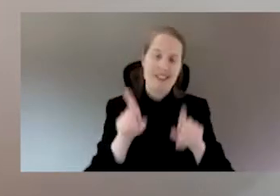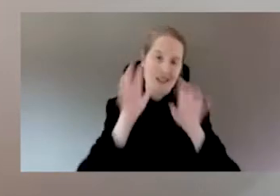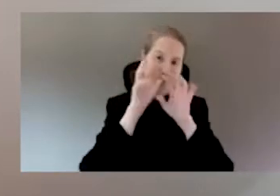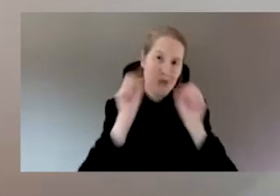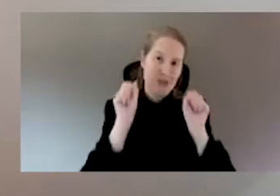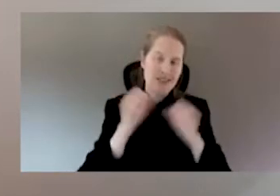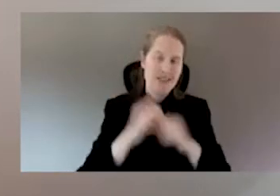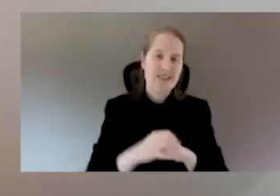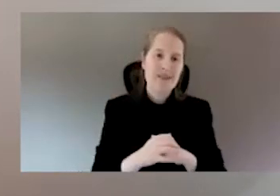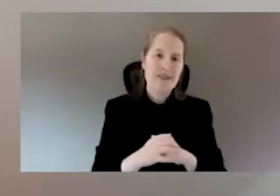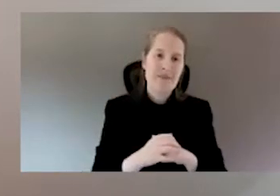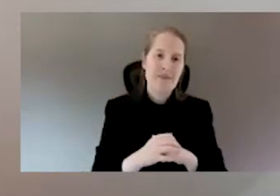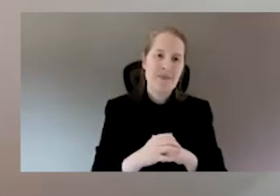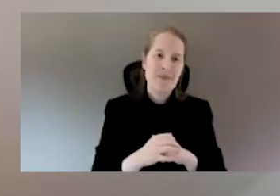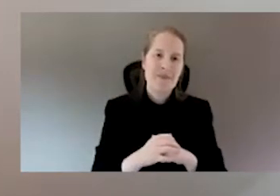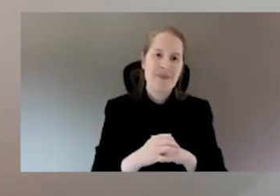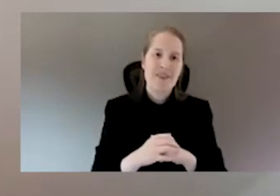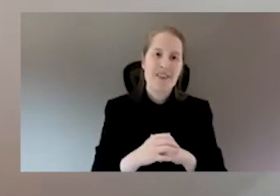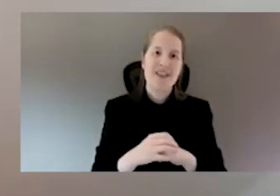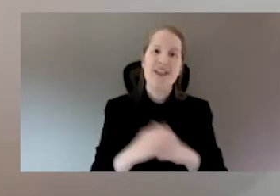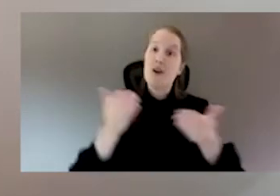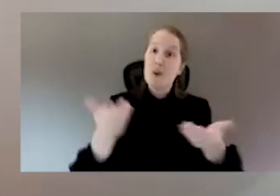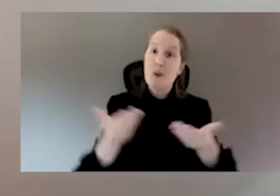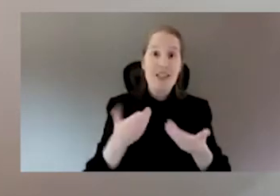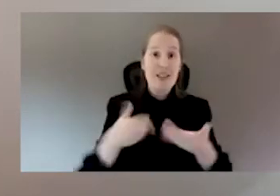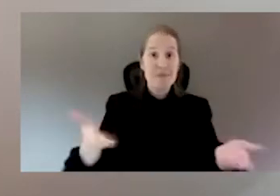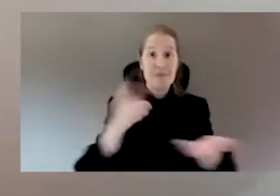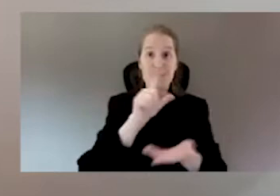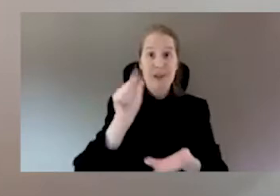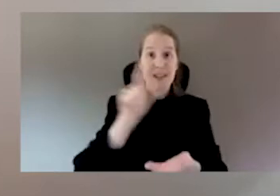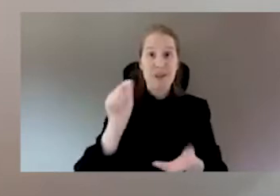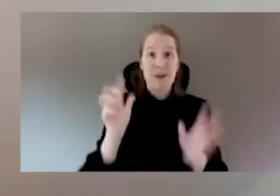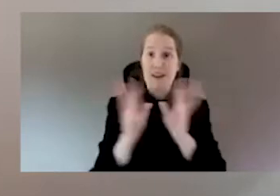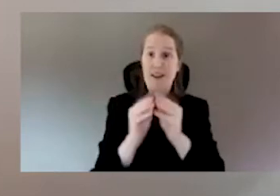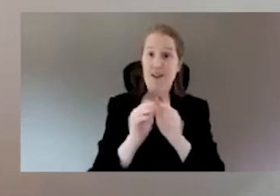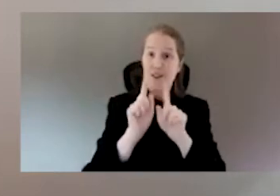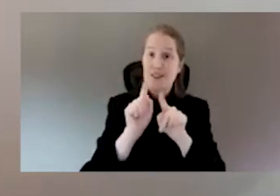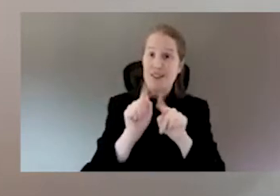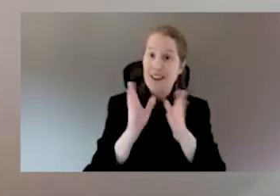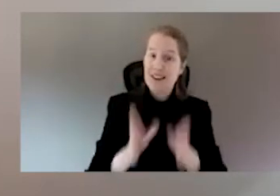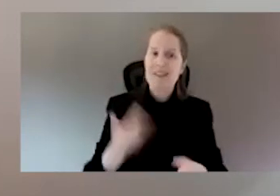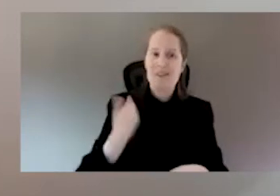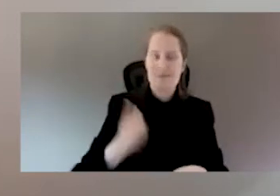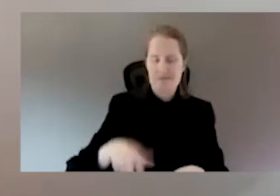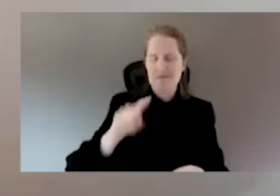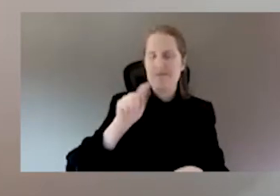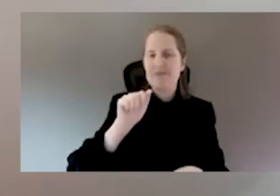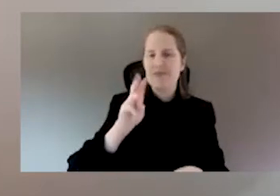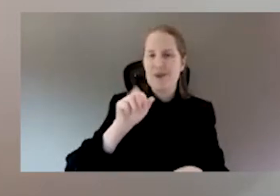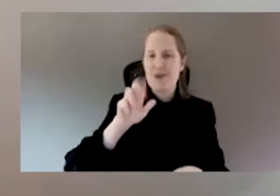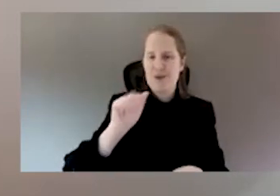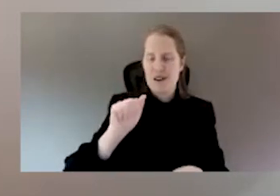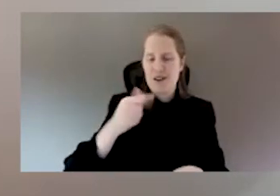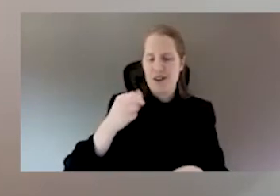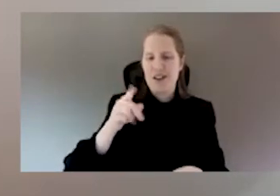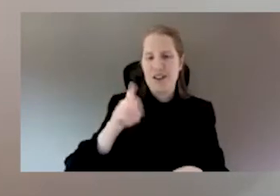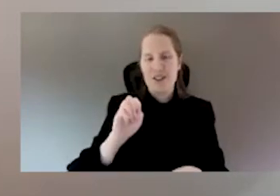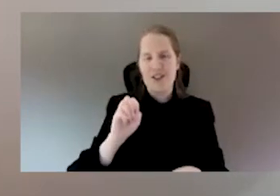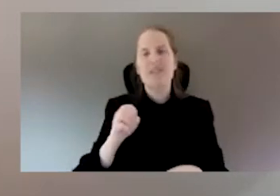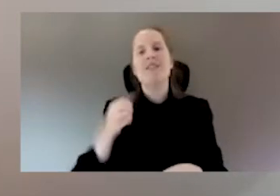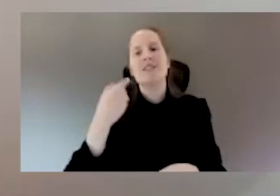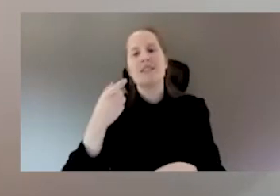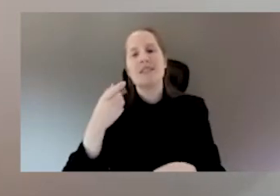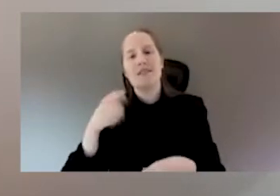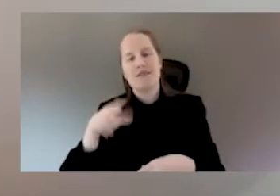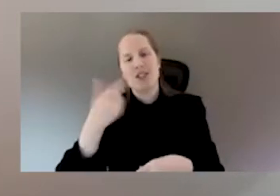And welcome 2020 conference attendees. I'm Tawara Good. I am director of the Georgetown University Center for Excellence in